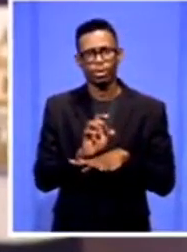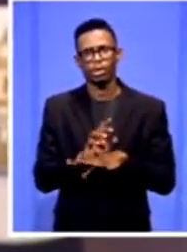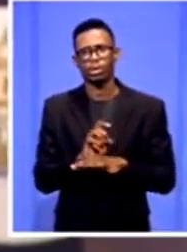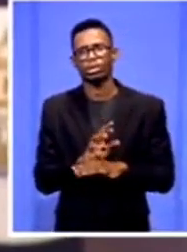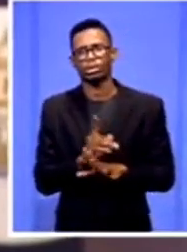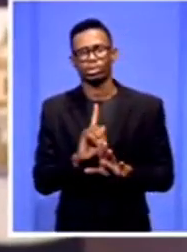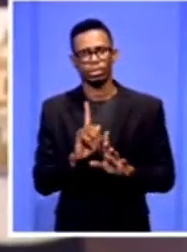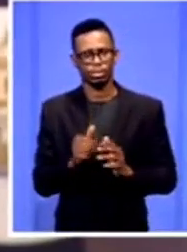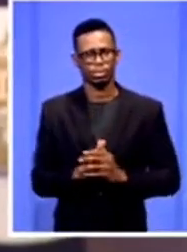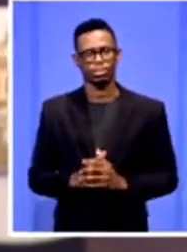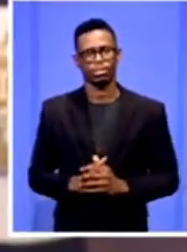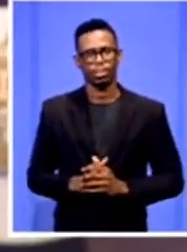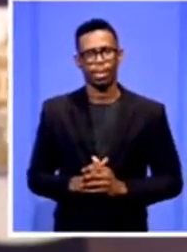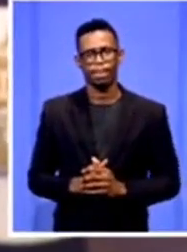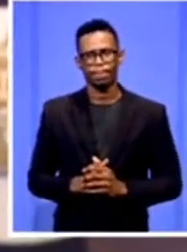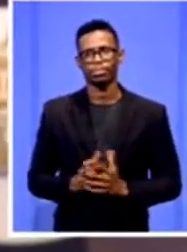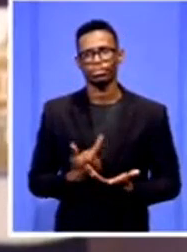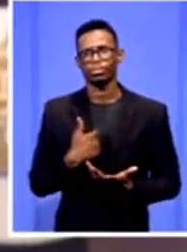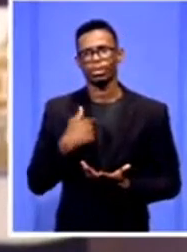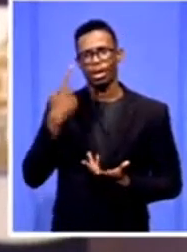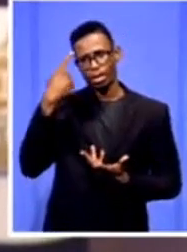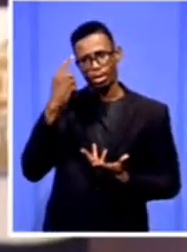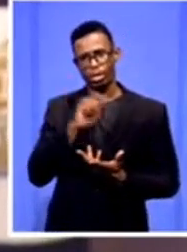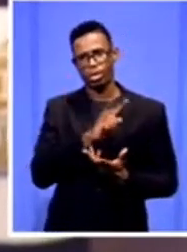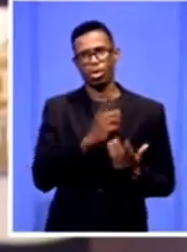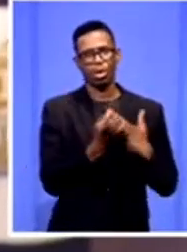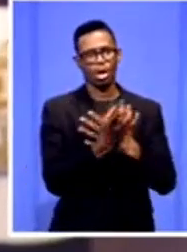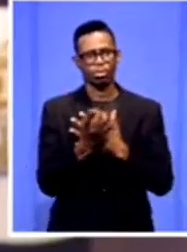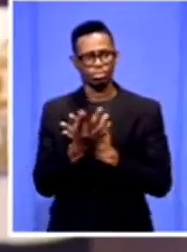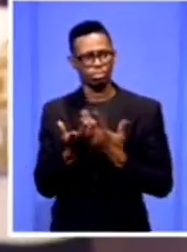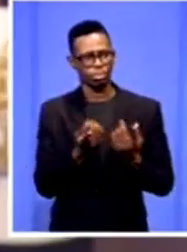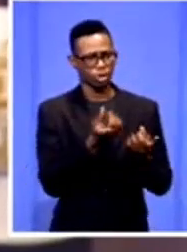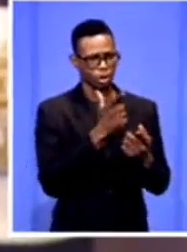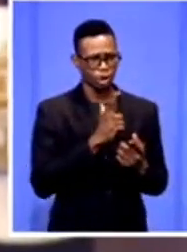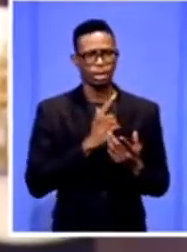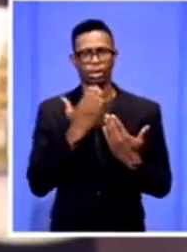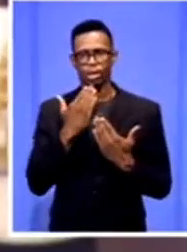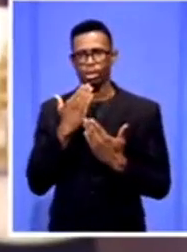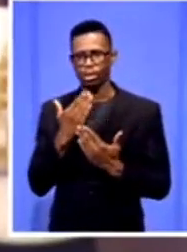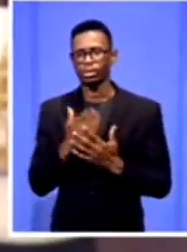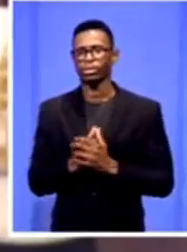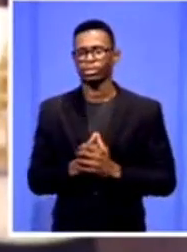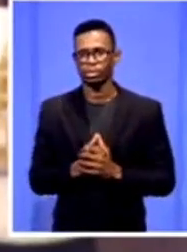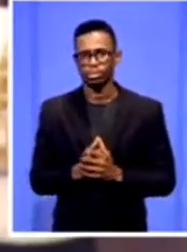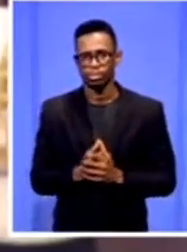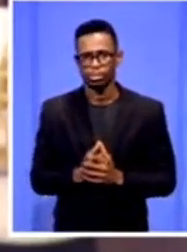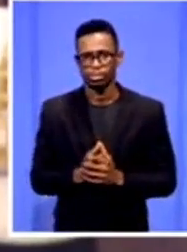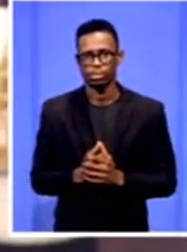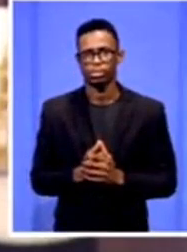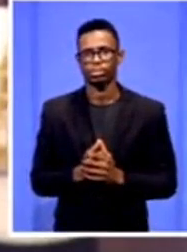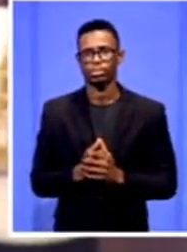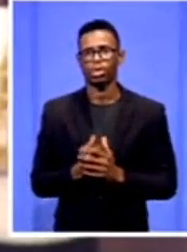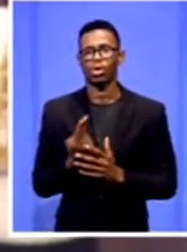leboha ka di-advices tse teng. E mong o nromelletse list ya bonkgono ba e sale ba